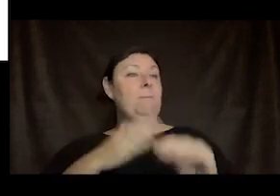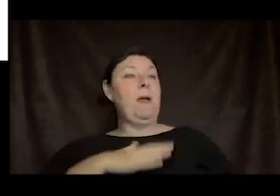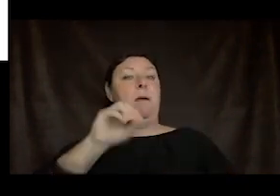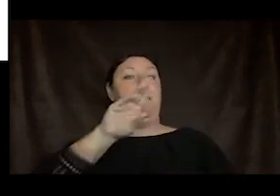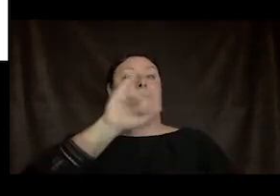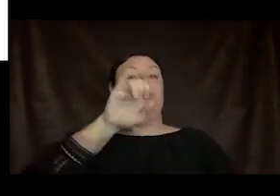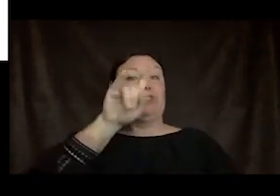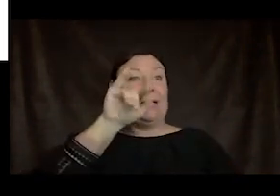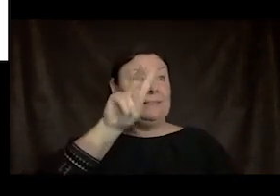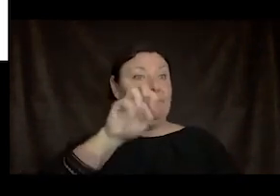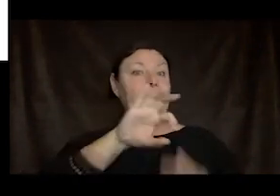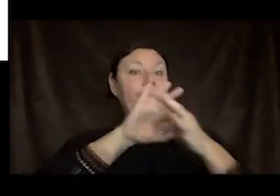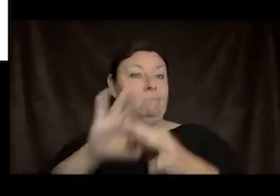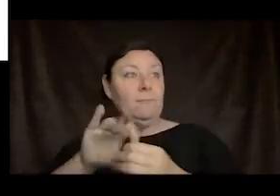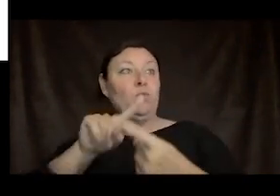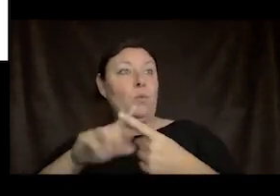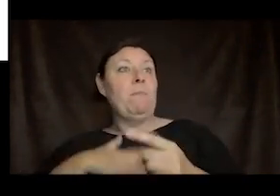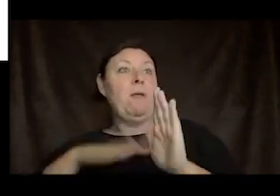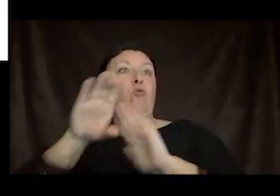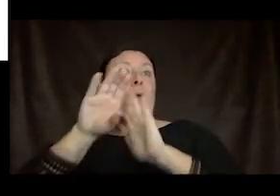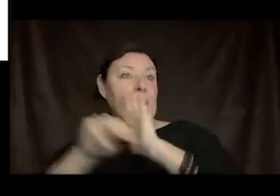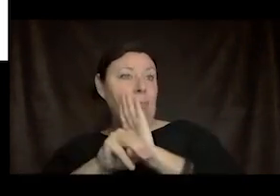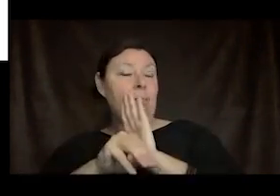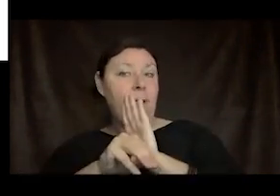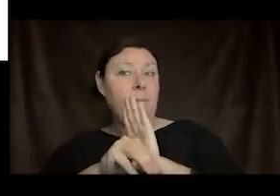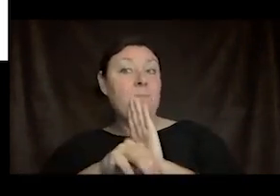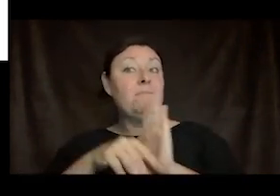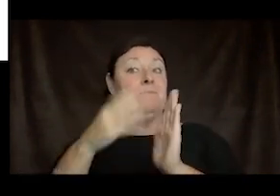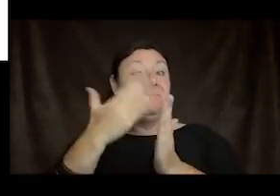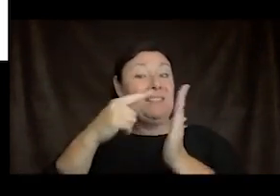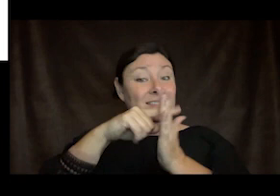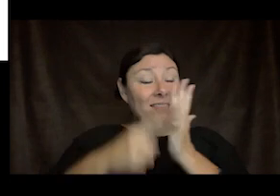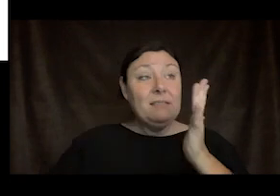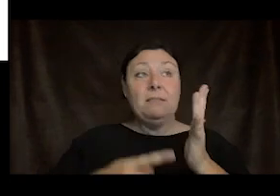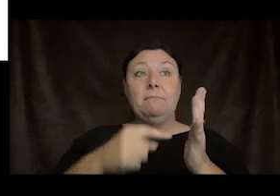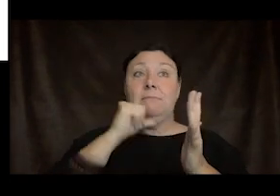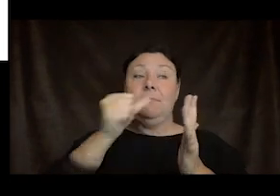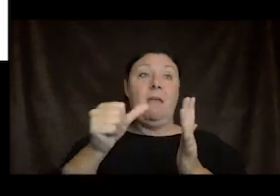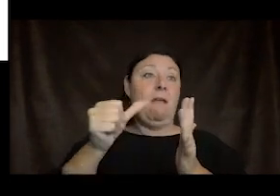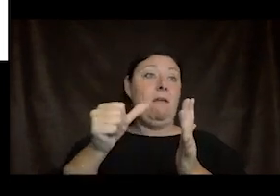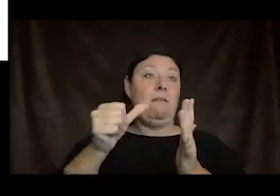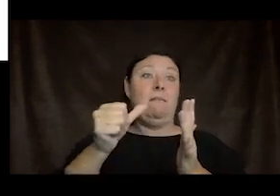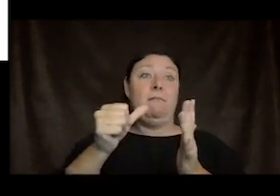may be some materials that people would not determine